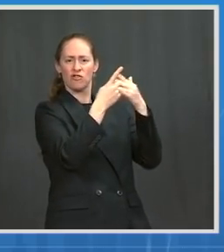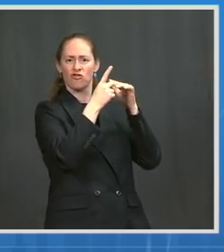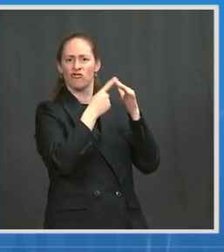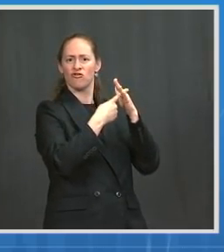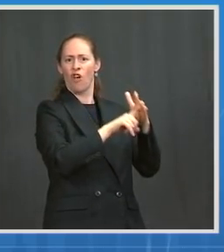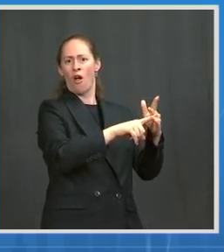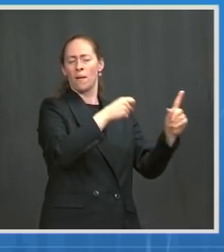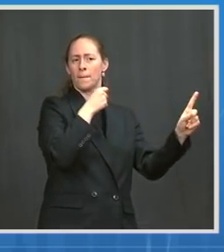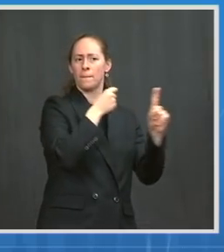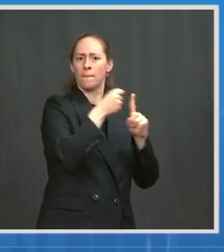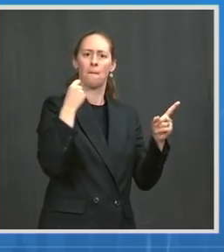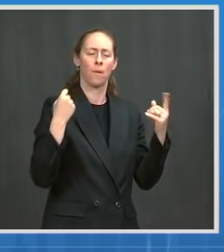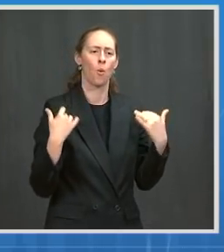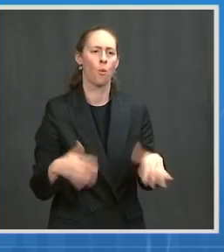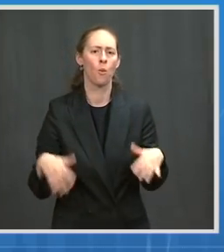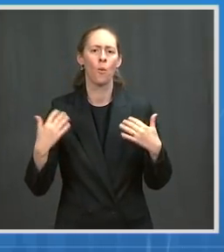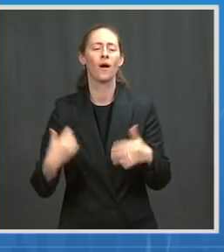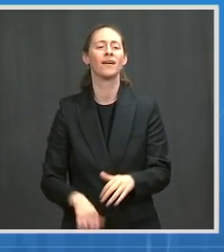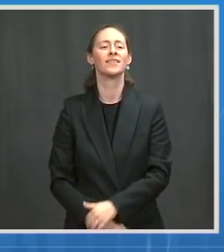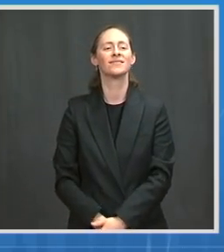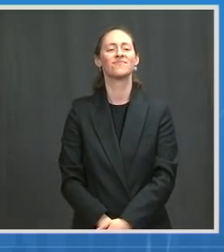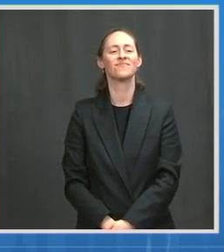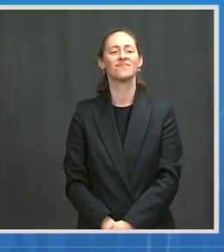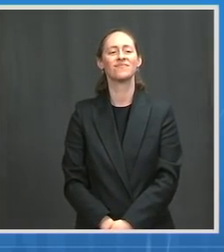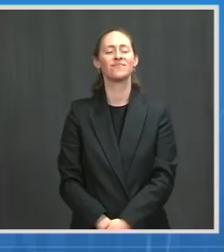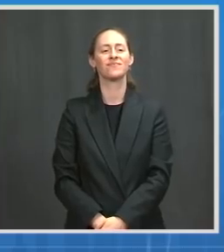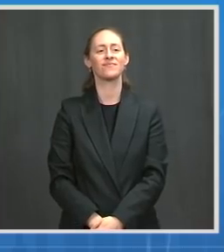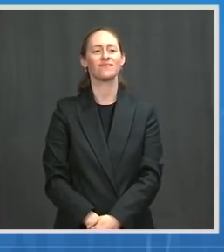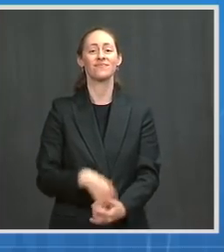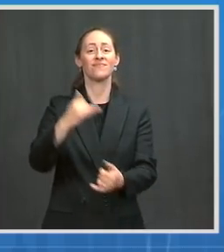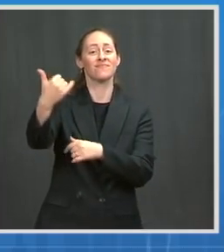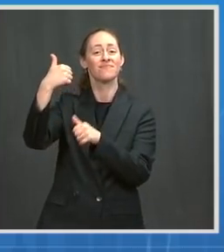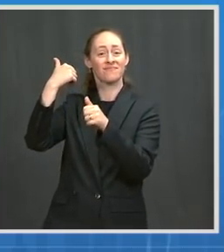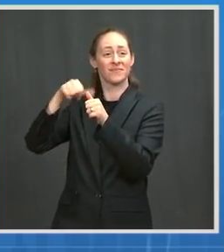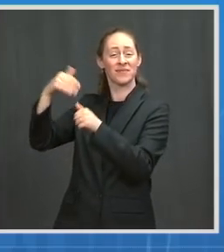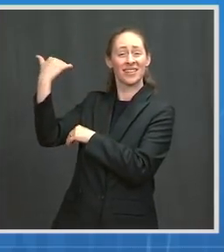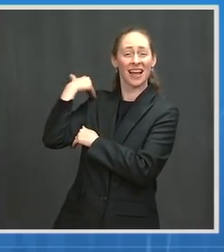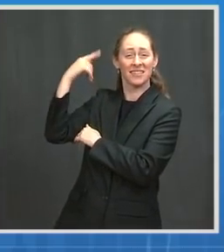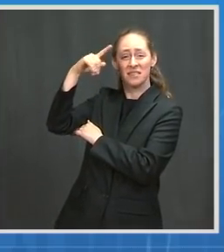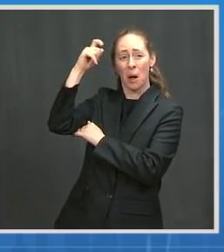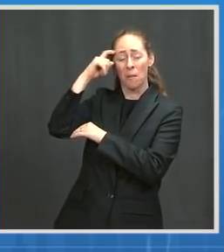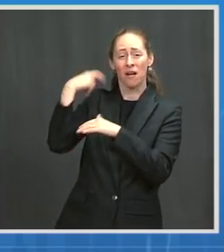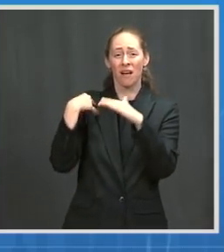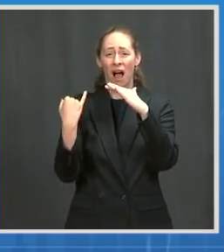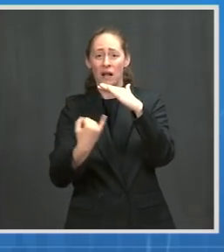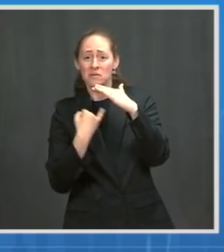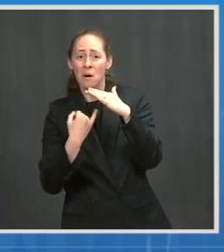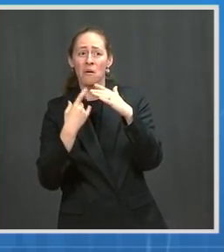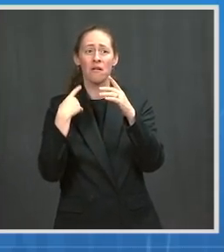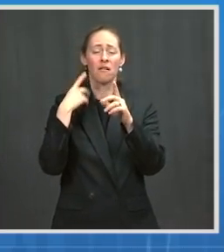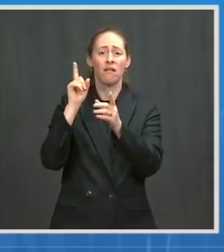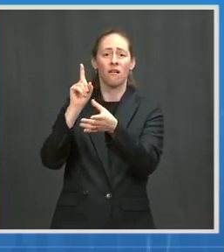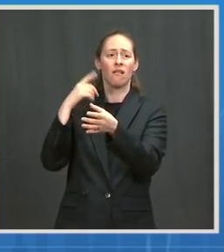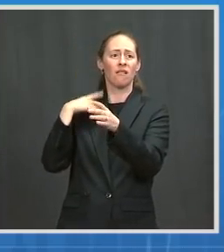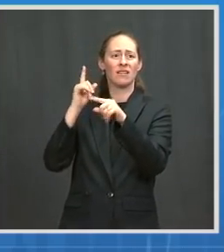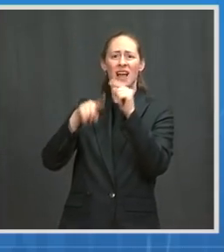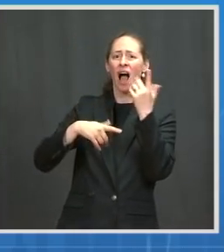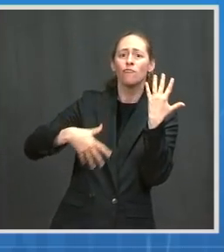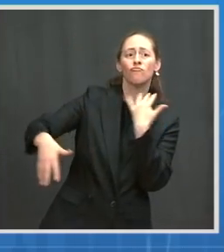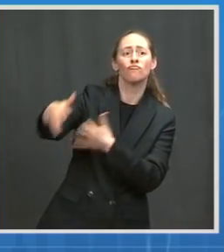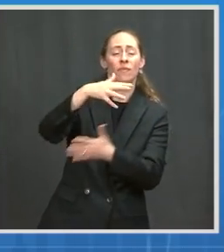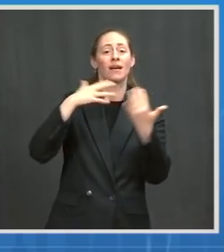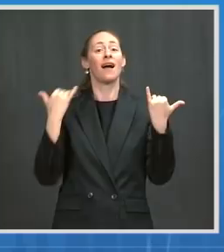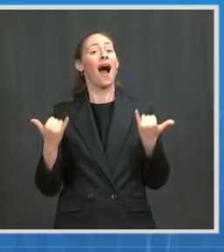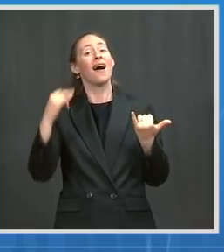Instead of heading into a summer, like last summer, of isolation, uncertainty, and loss, we're headed into a summer of